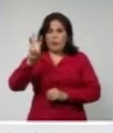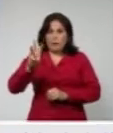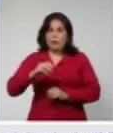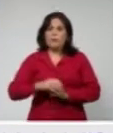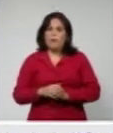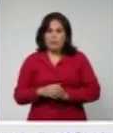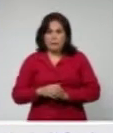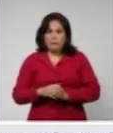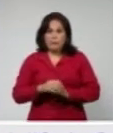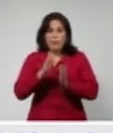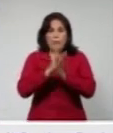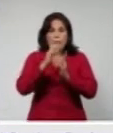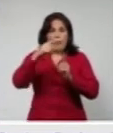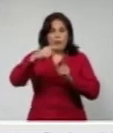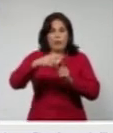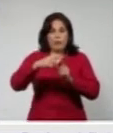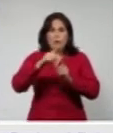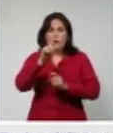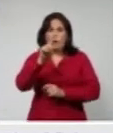23.46.